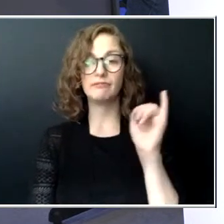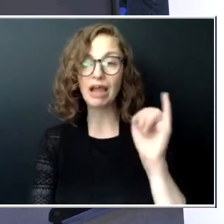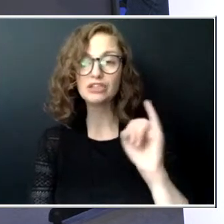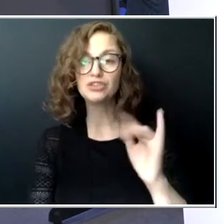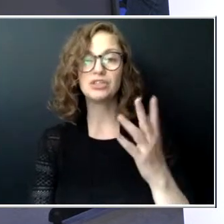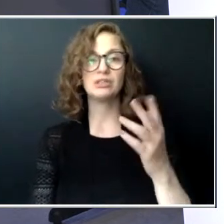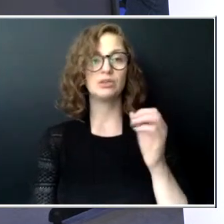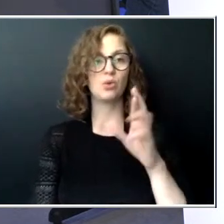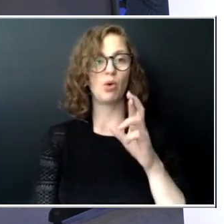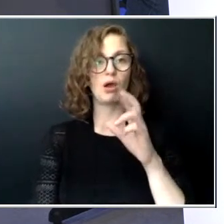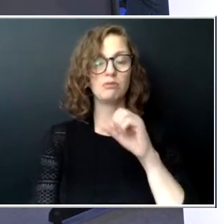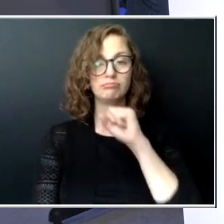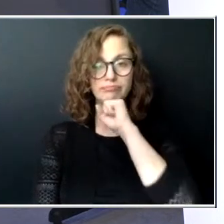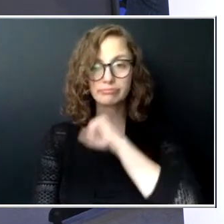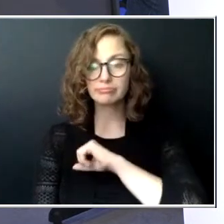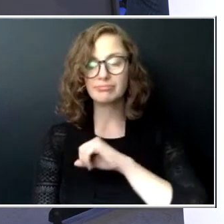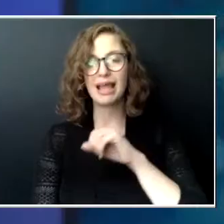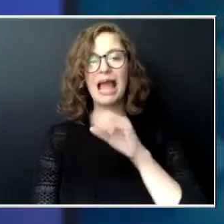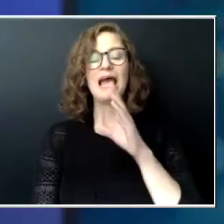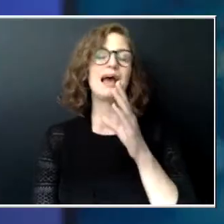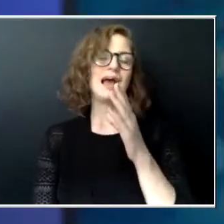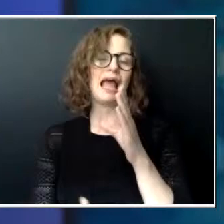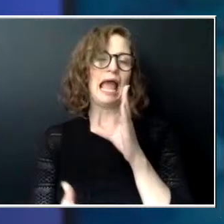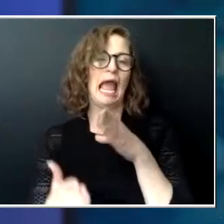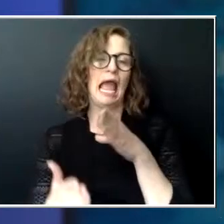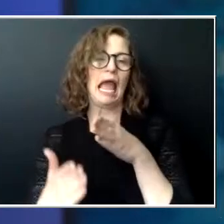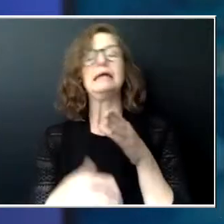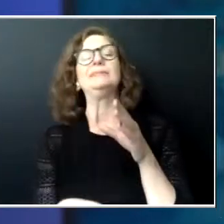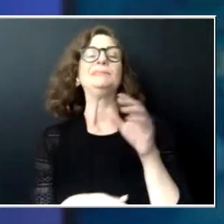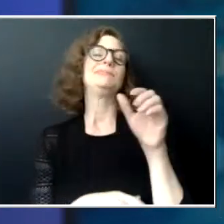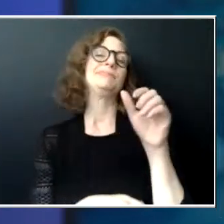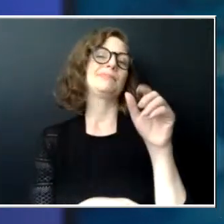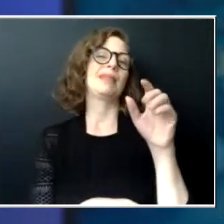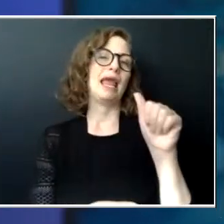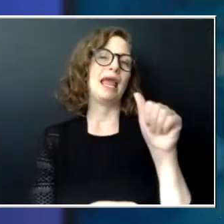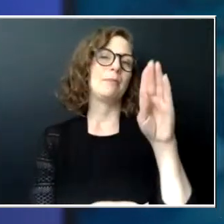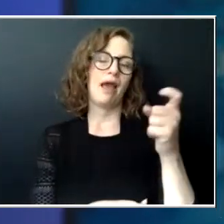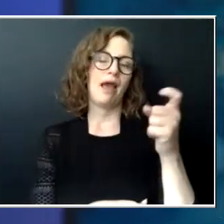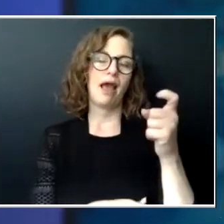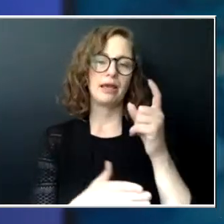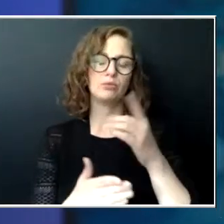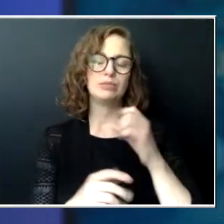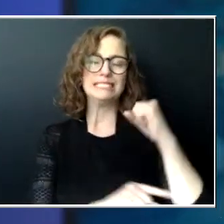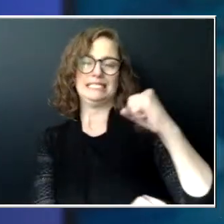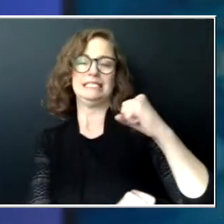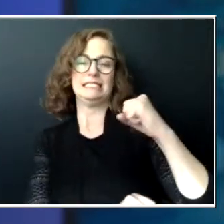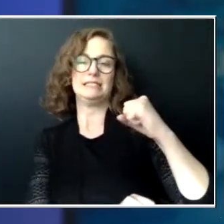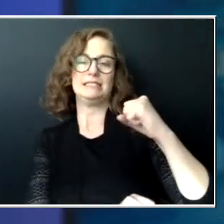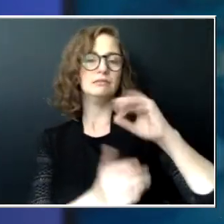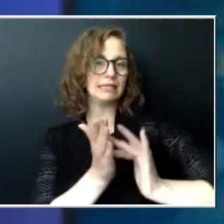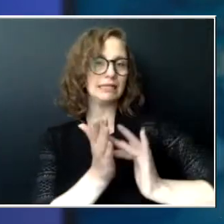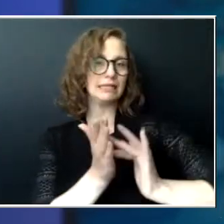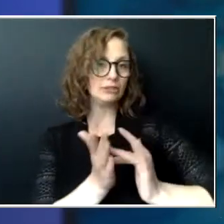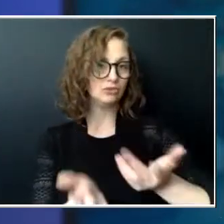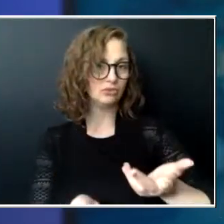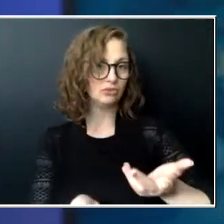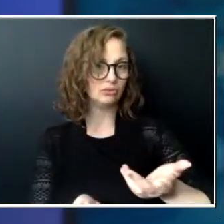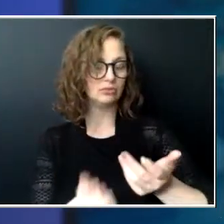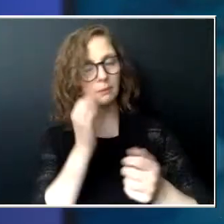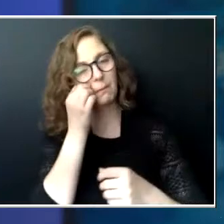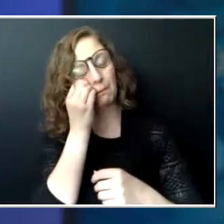question. That's a very good question. There are some studies of CAR T or T-cell